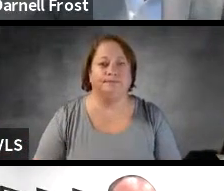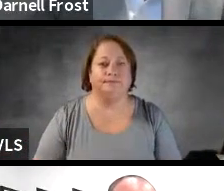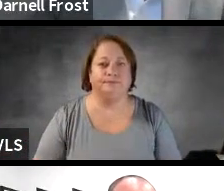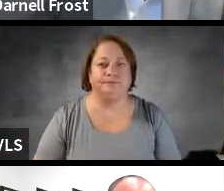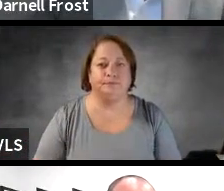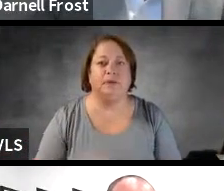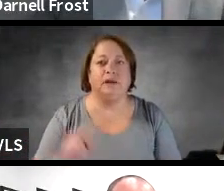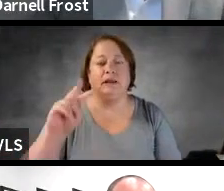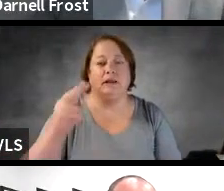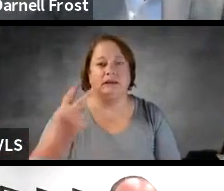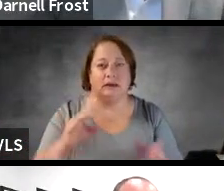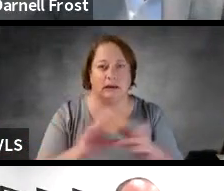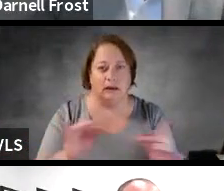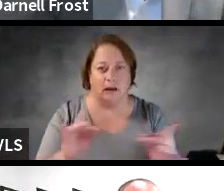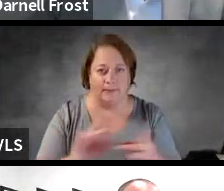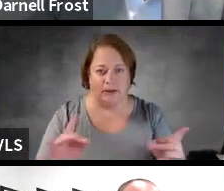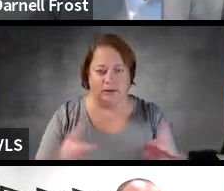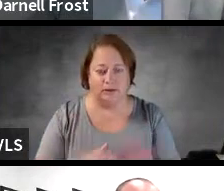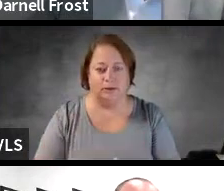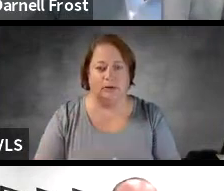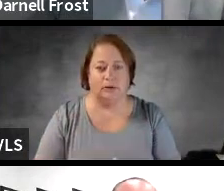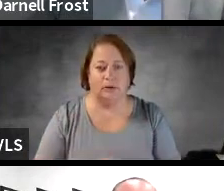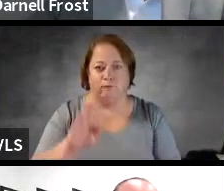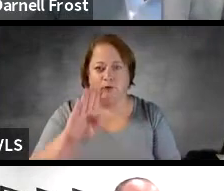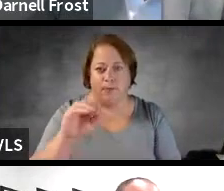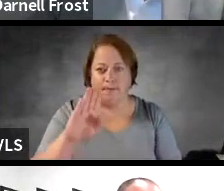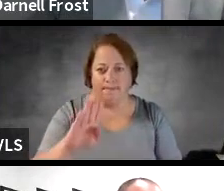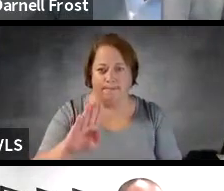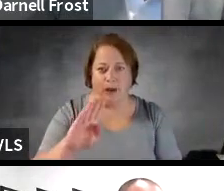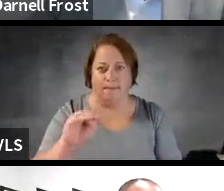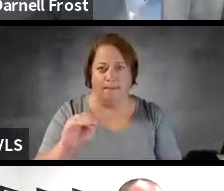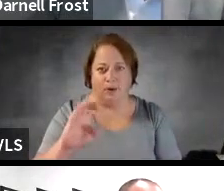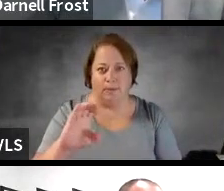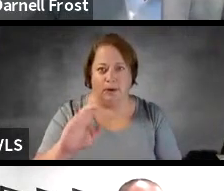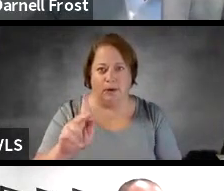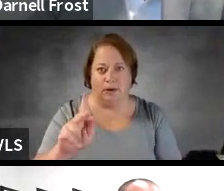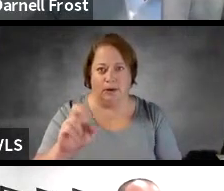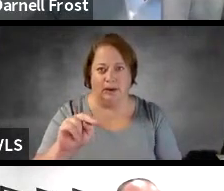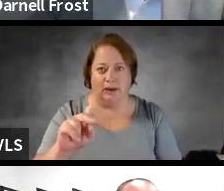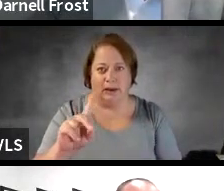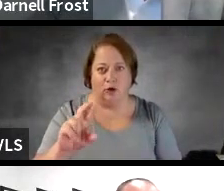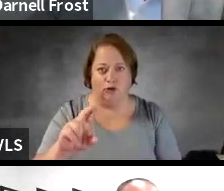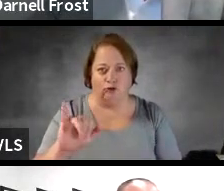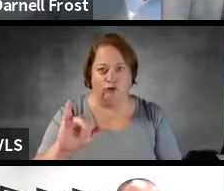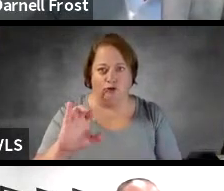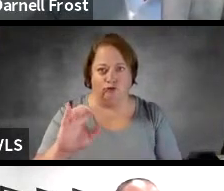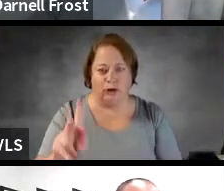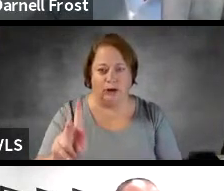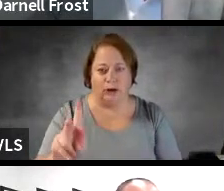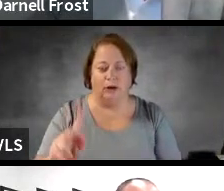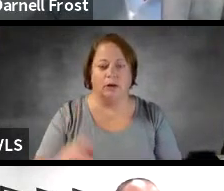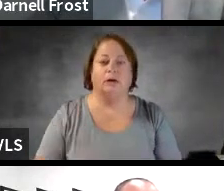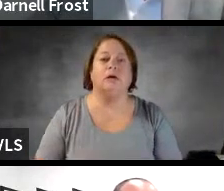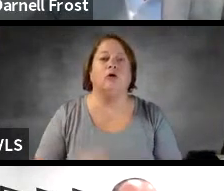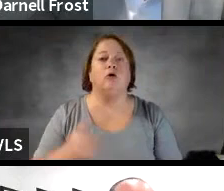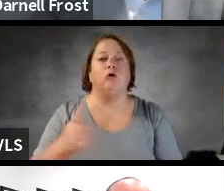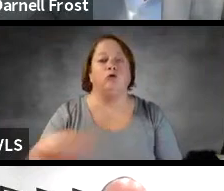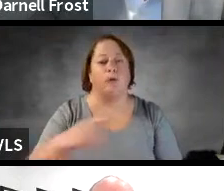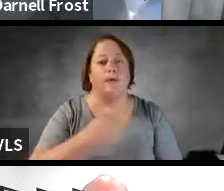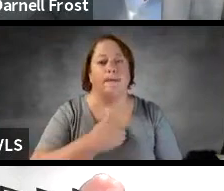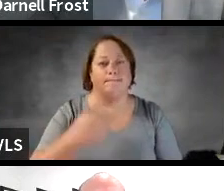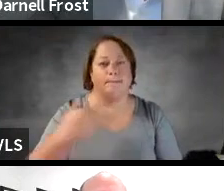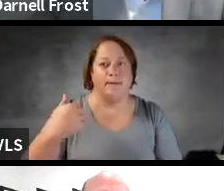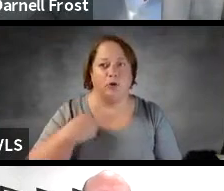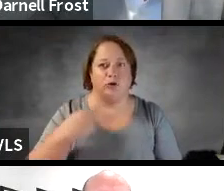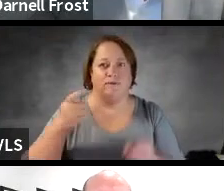The second comment is from Bob McKintrick. To the honorable members of the Governing Council of